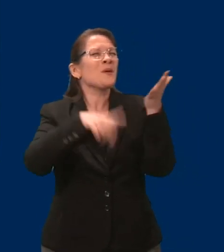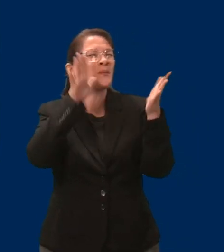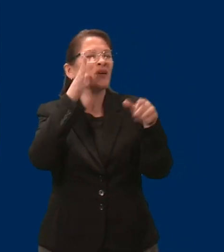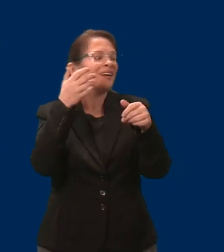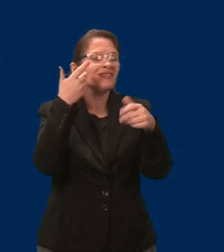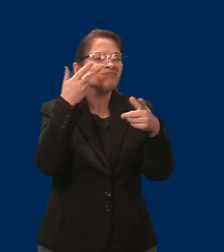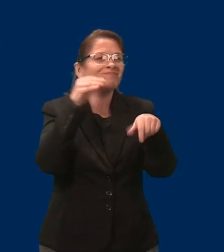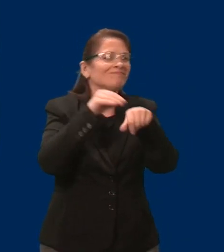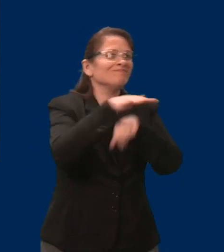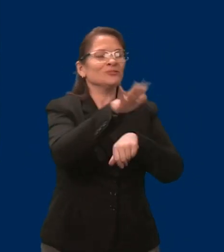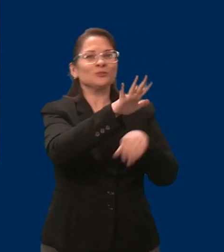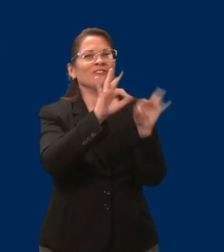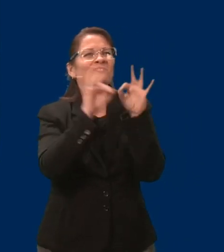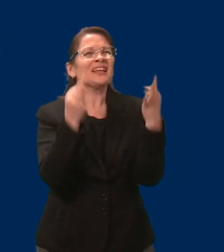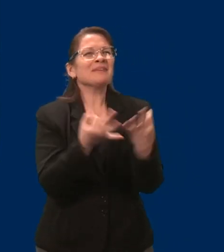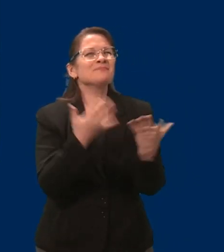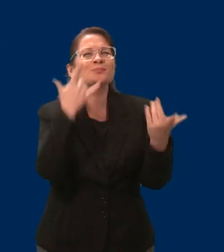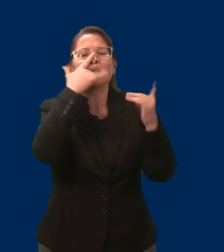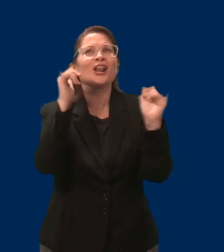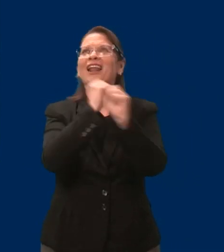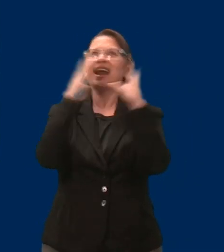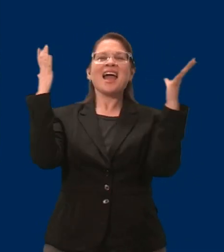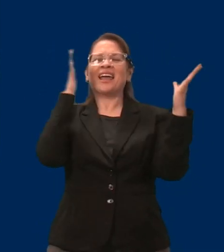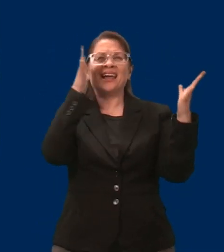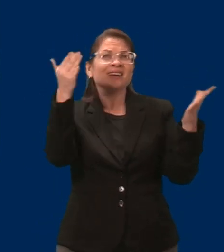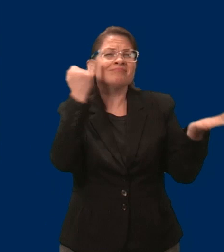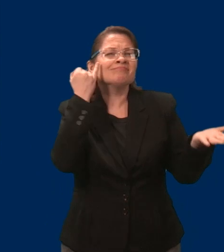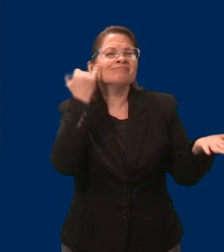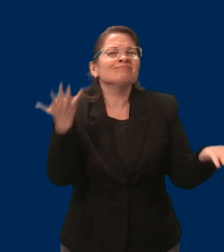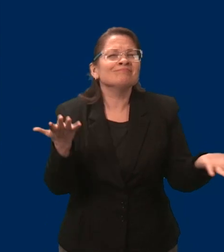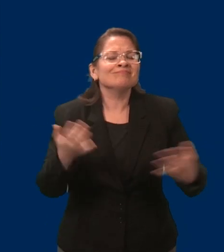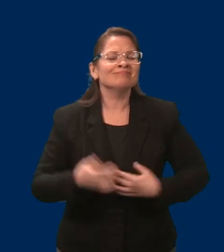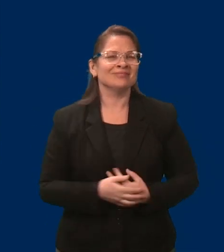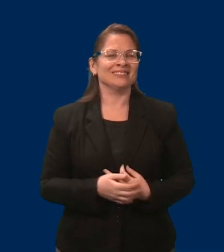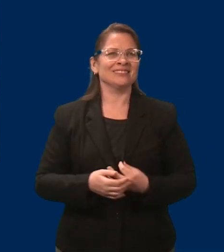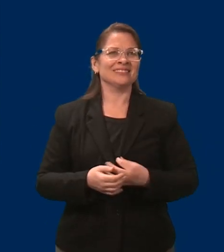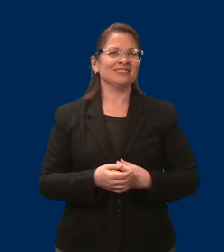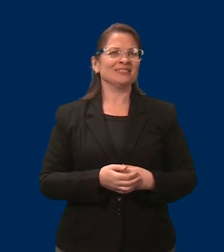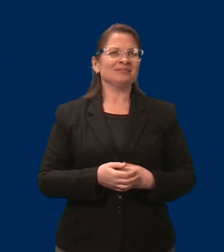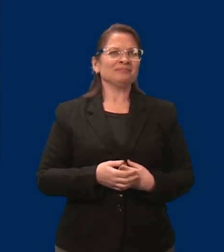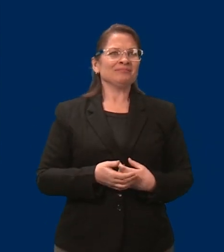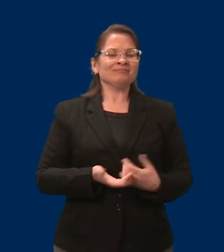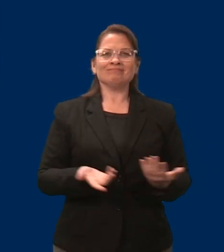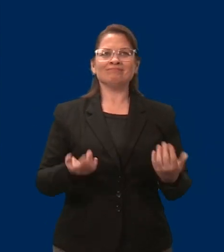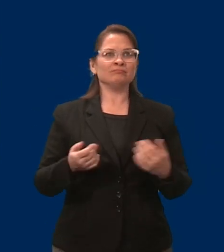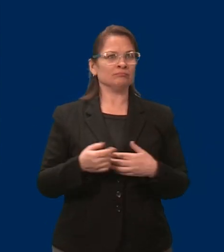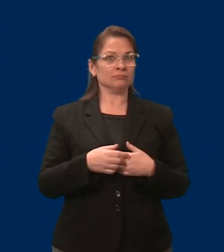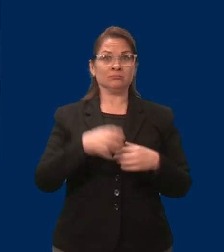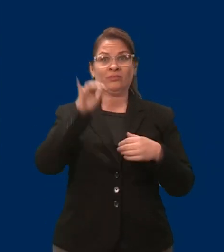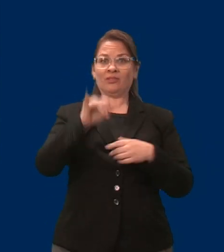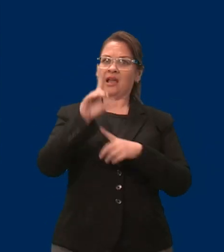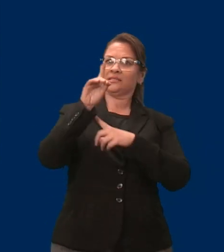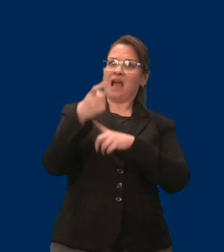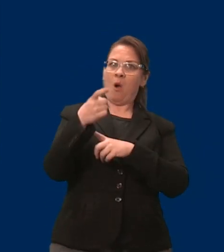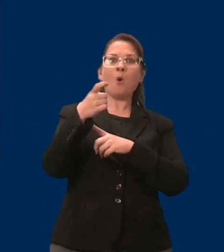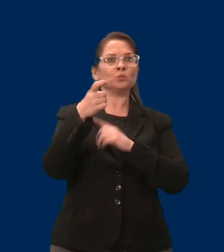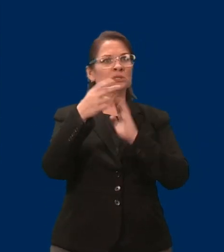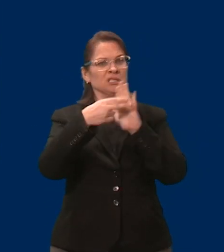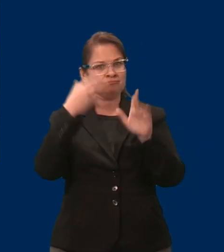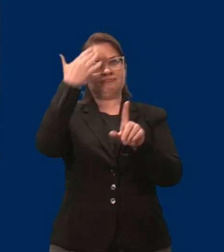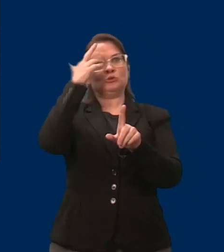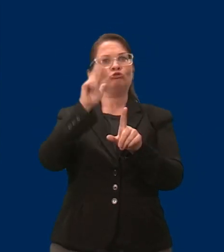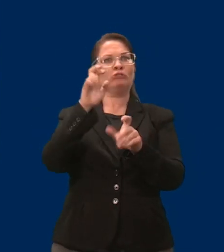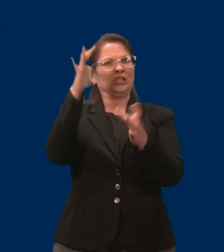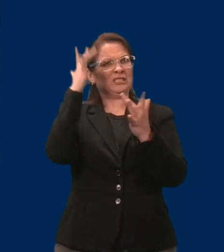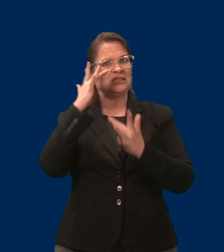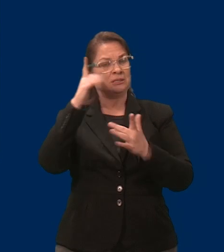odyssey in our community. I think the rare disease community is the only community to use that term because it is such a journey. So what would